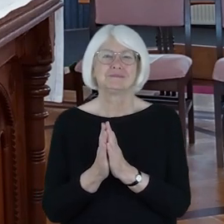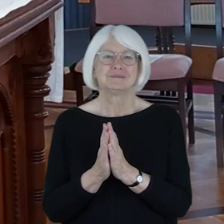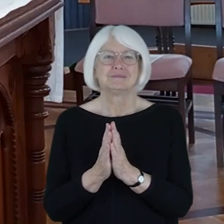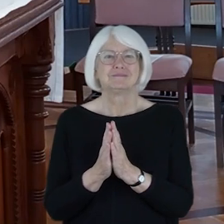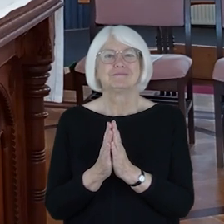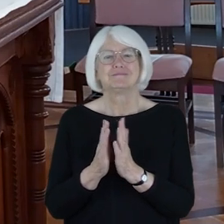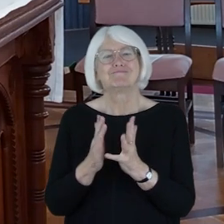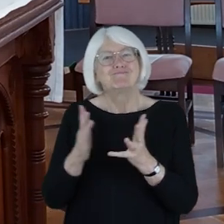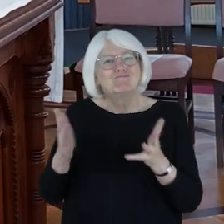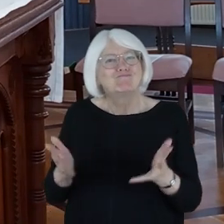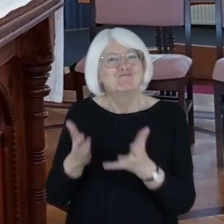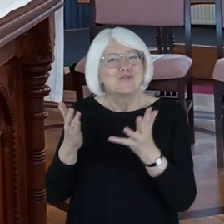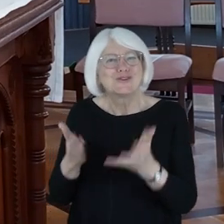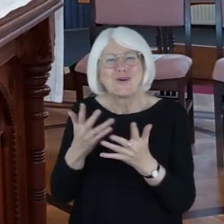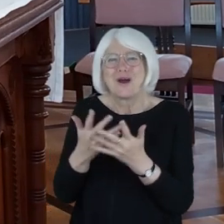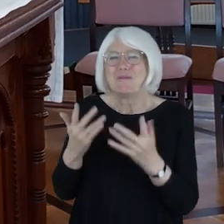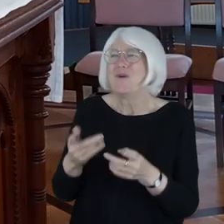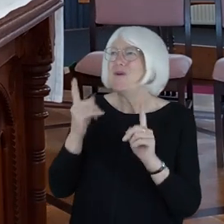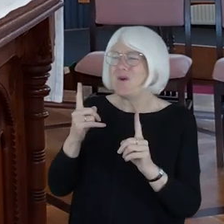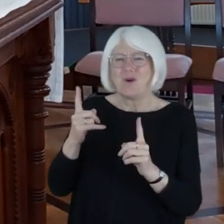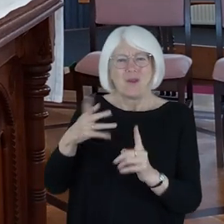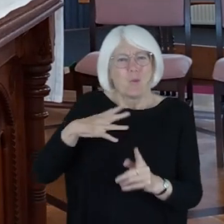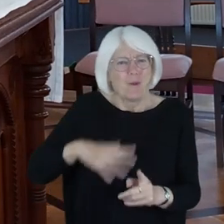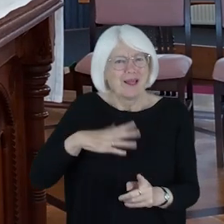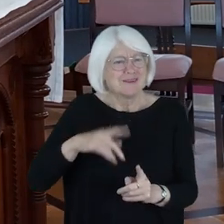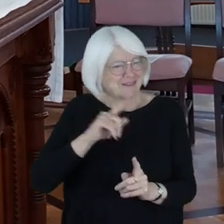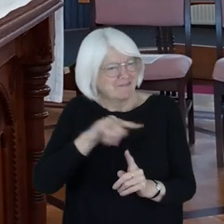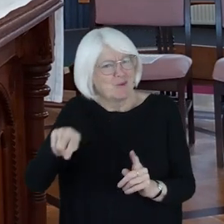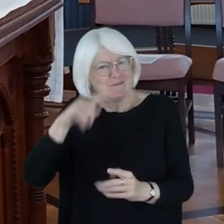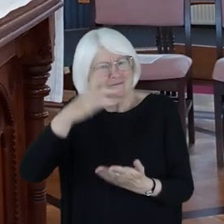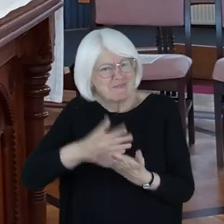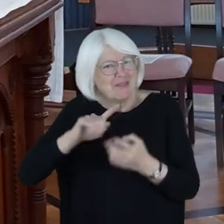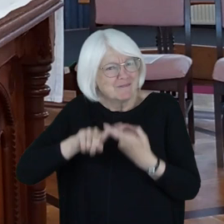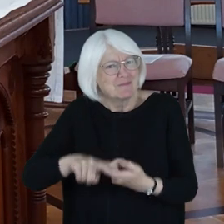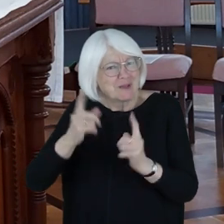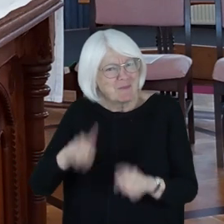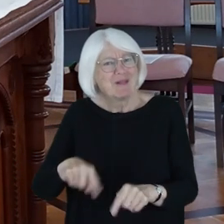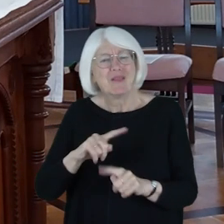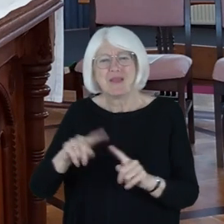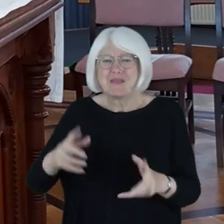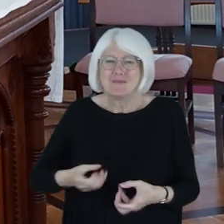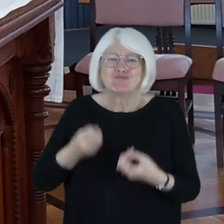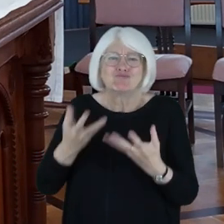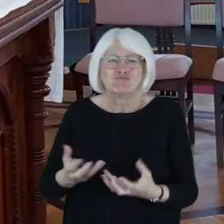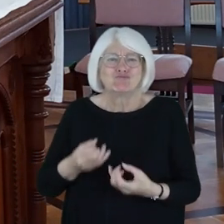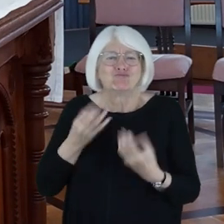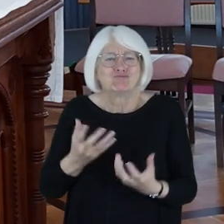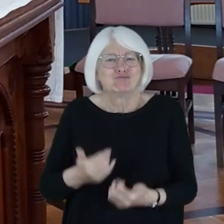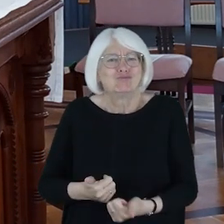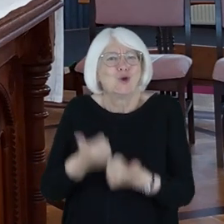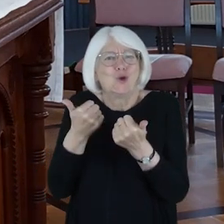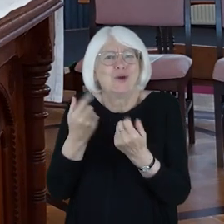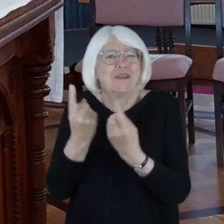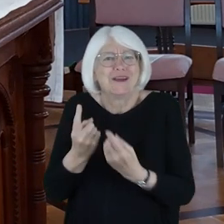Stir up, O Lord, the wills of your faithful people, that they, plenteously bringing forth the fruit of good works,